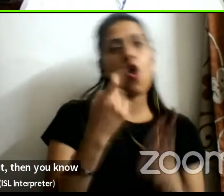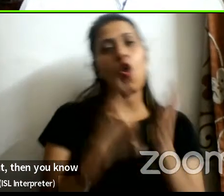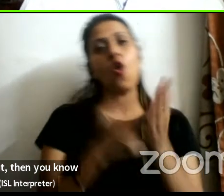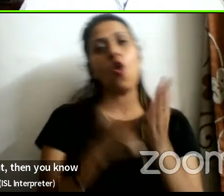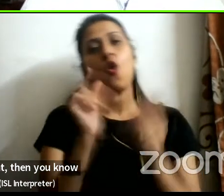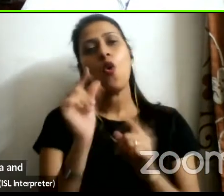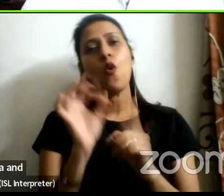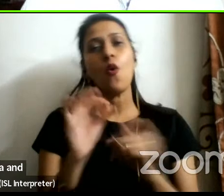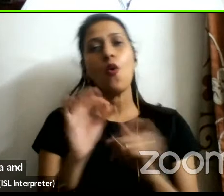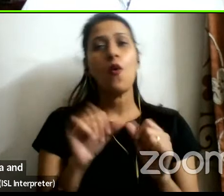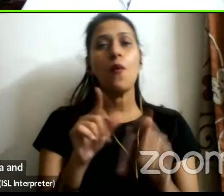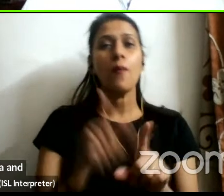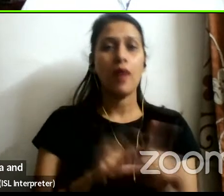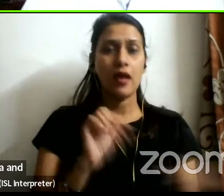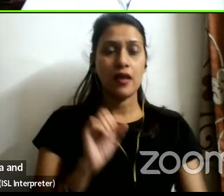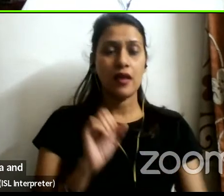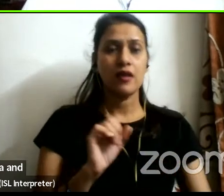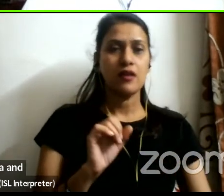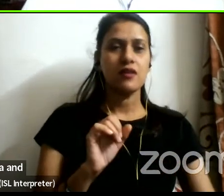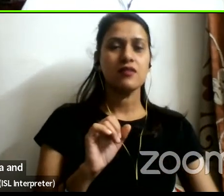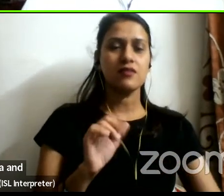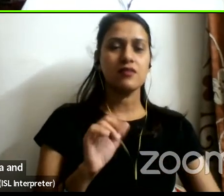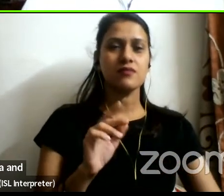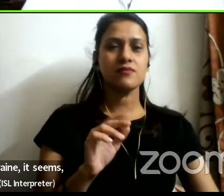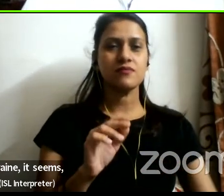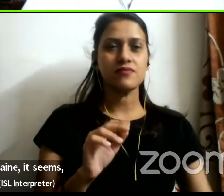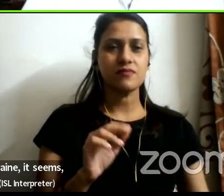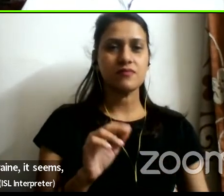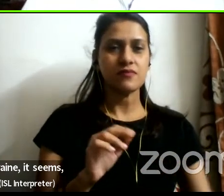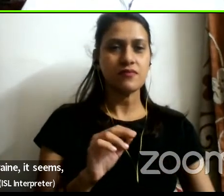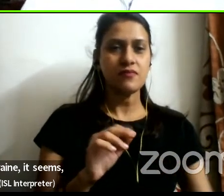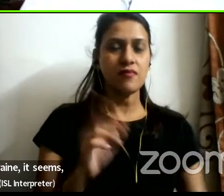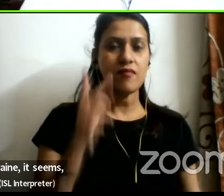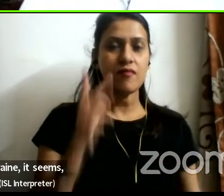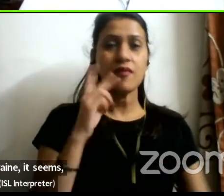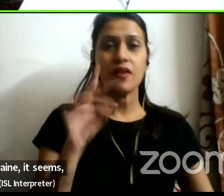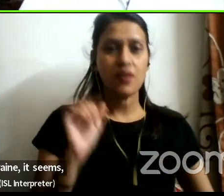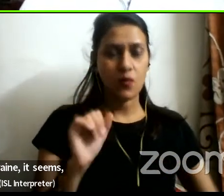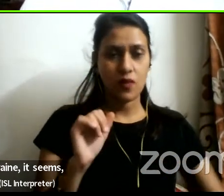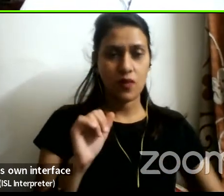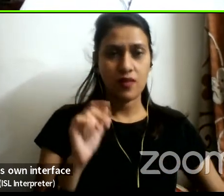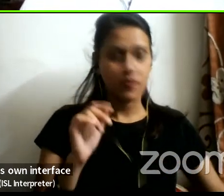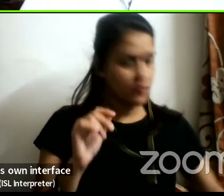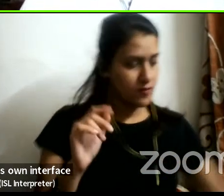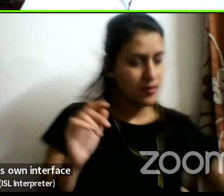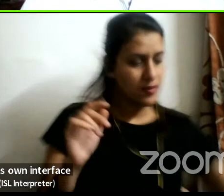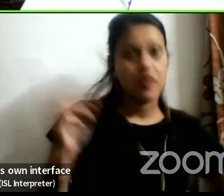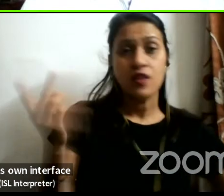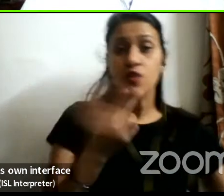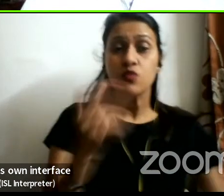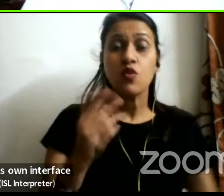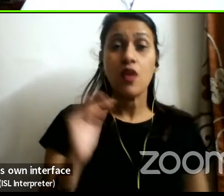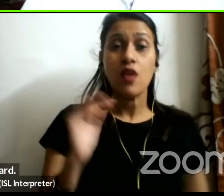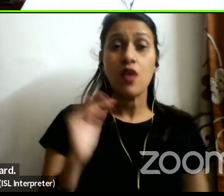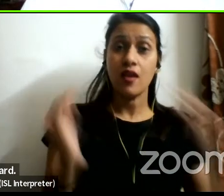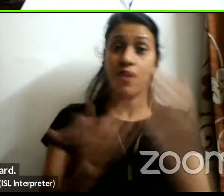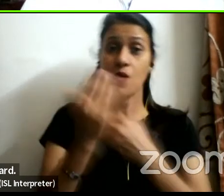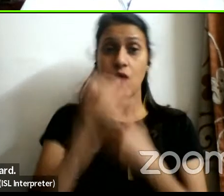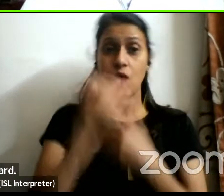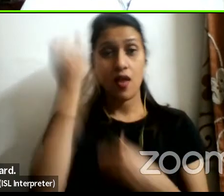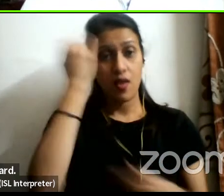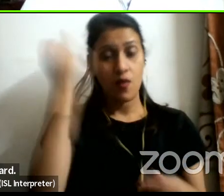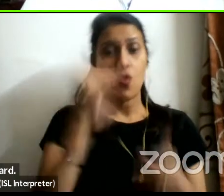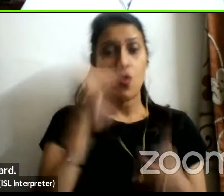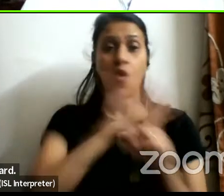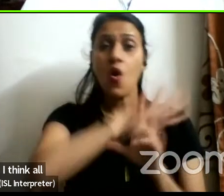therefore, India decided to have its own interface when it comes to credit cards. So, and these two tech innovations, I think all of us use, if